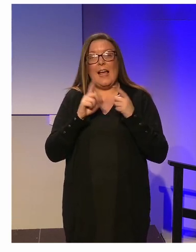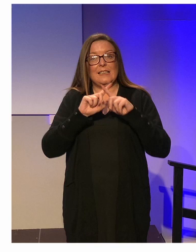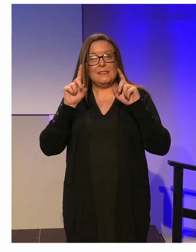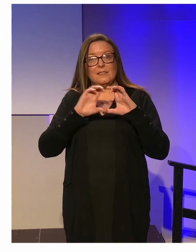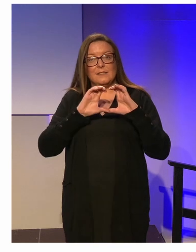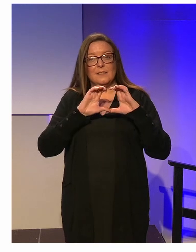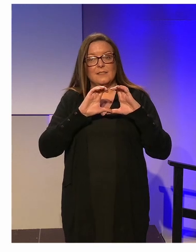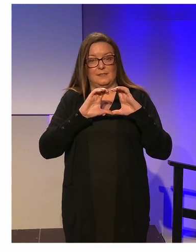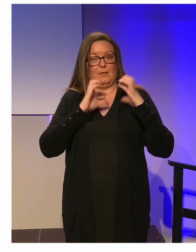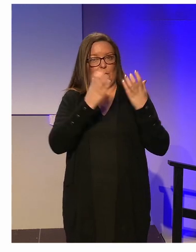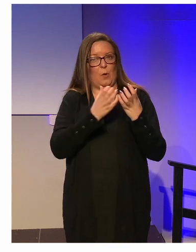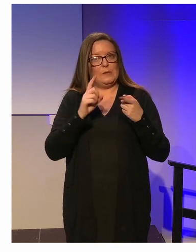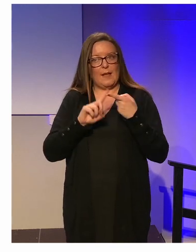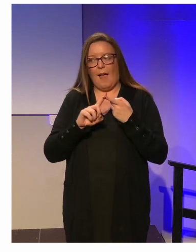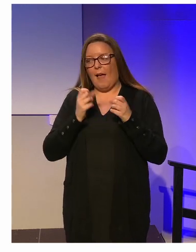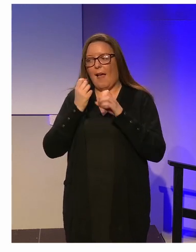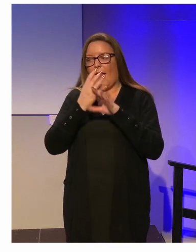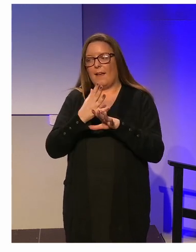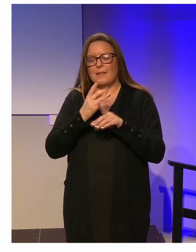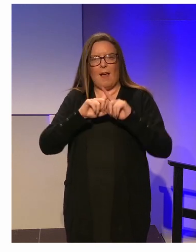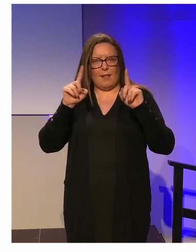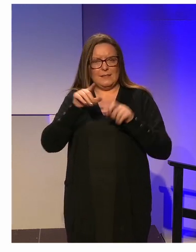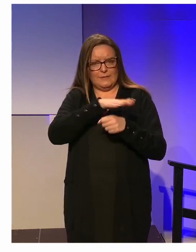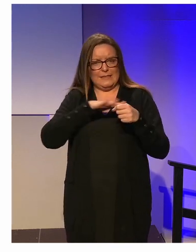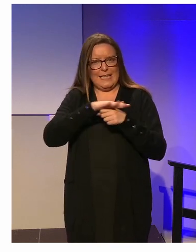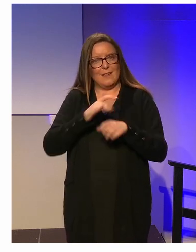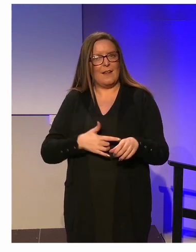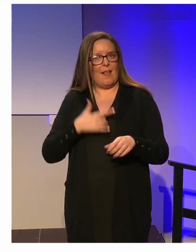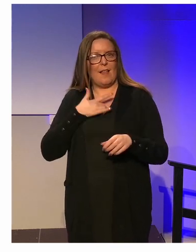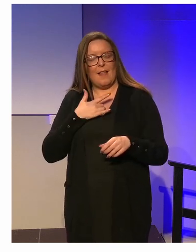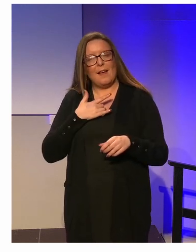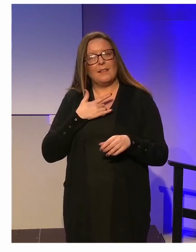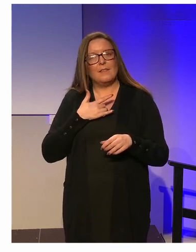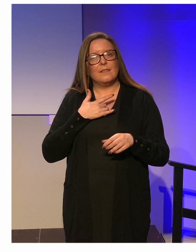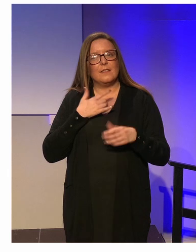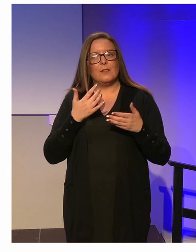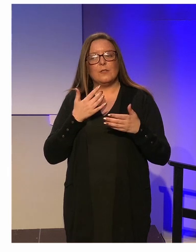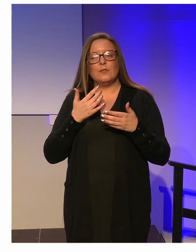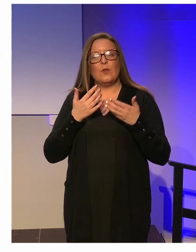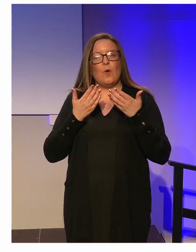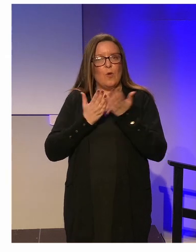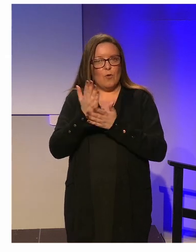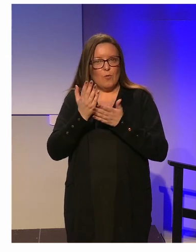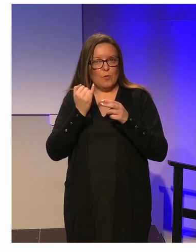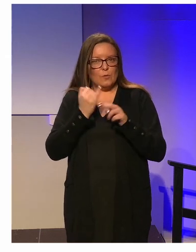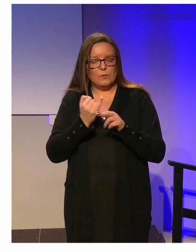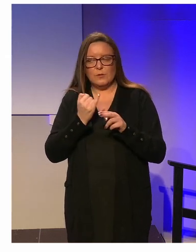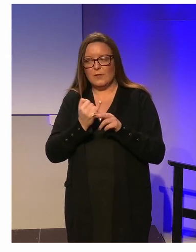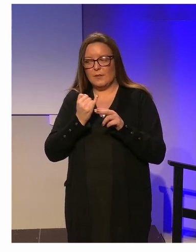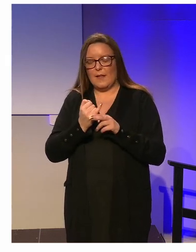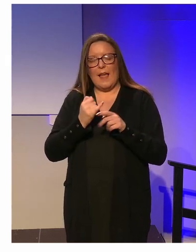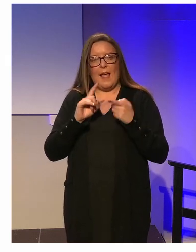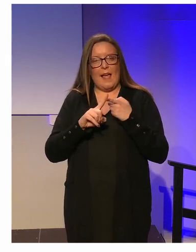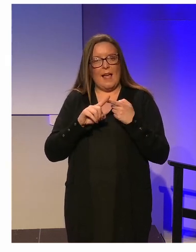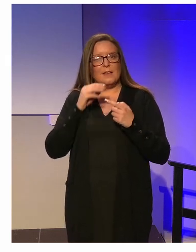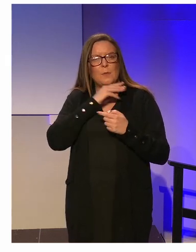community, and all different sectors of life are really well represented just throughout the school, which is really important. I think almost as important as it would